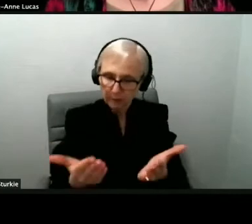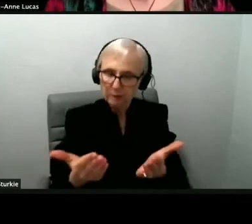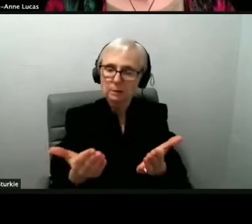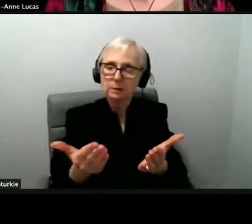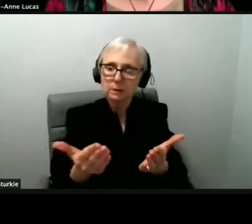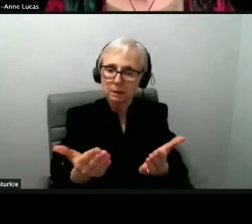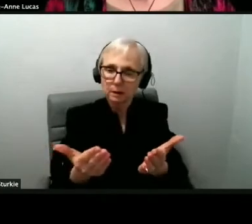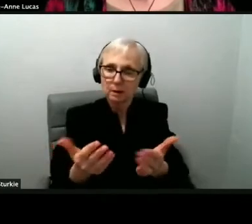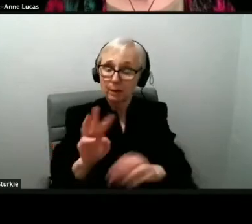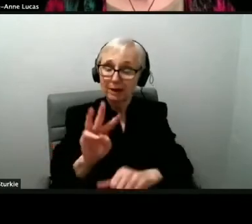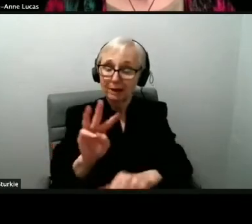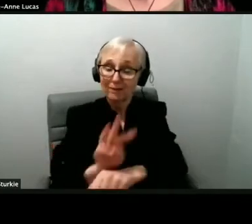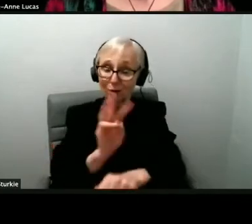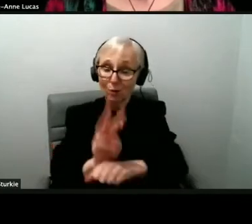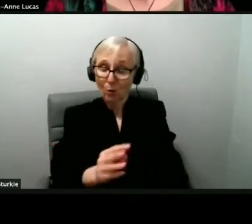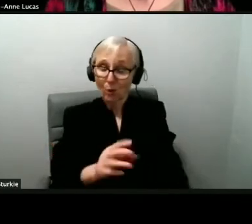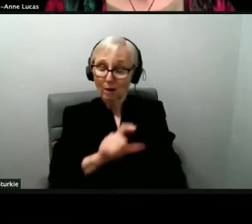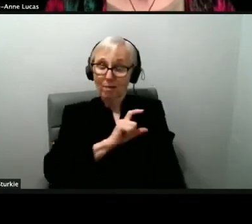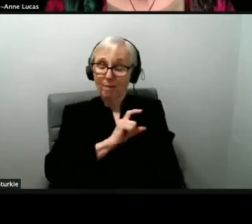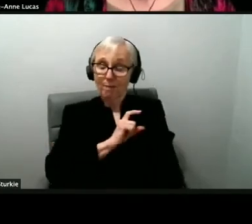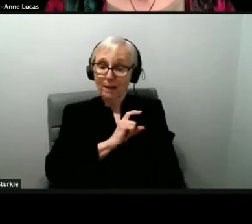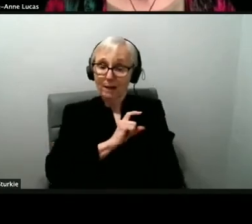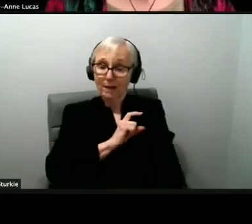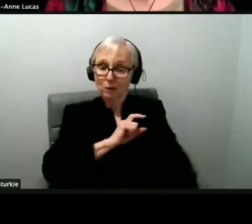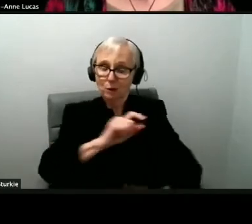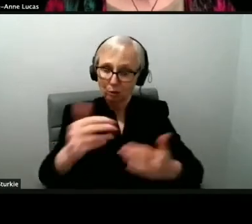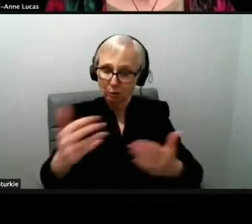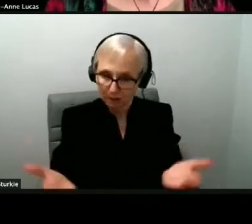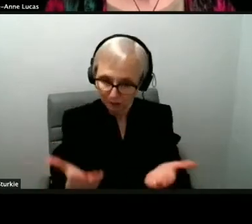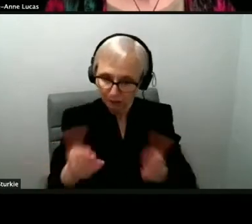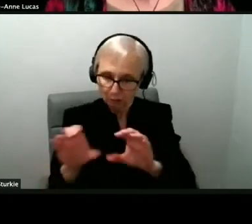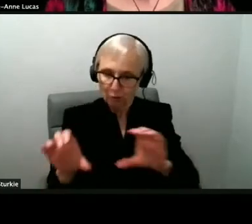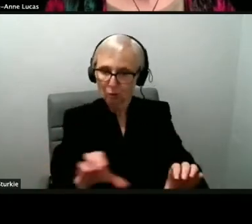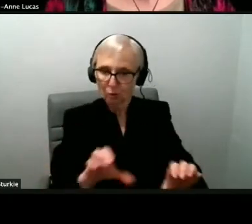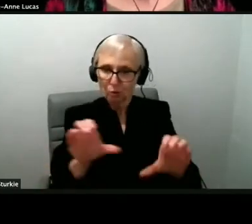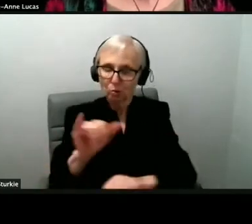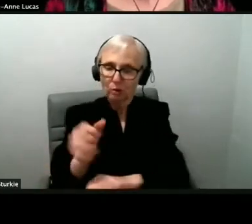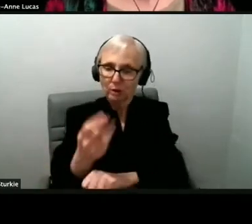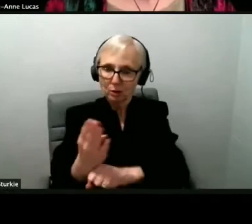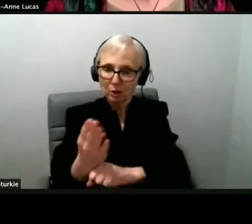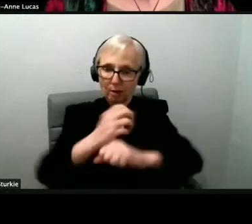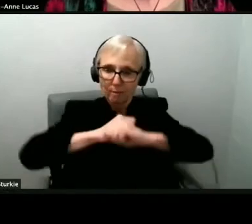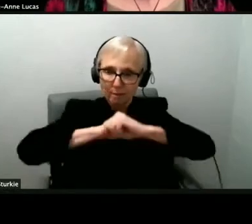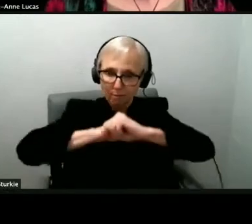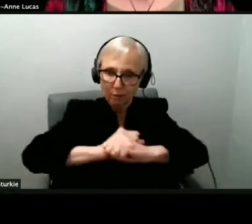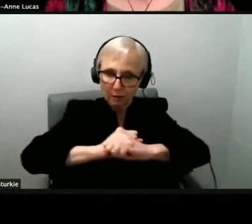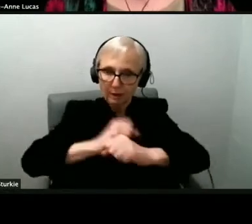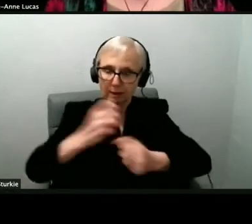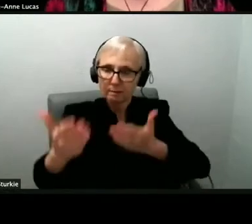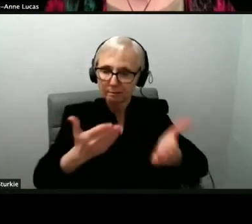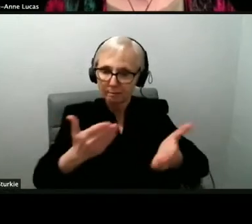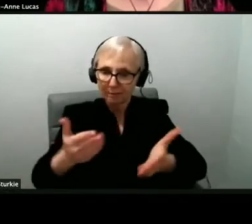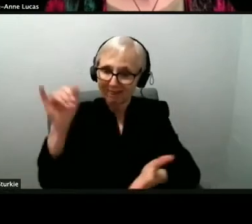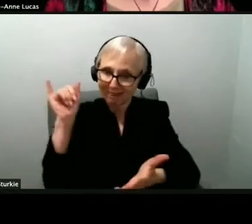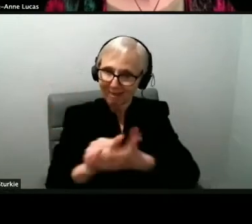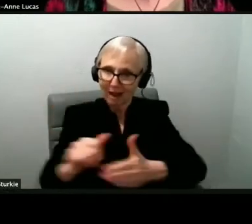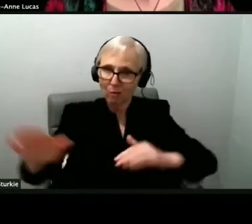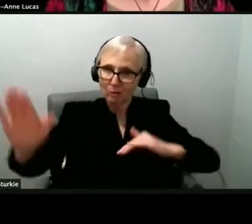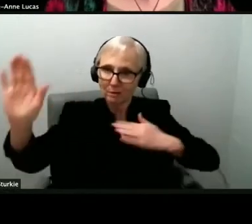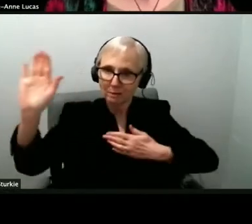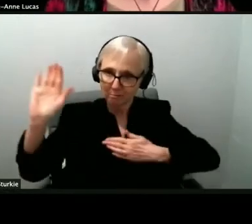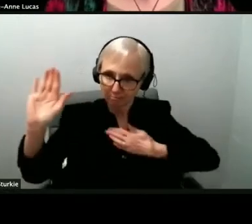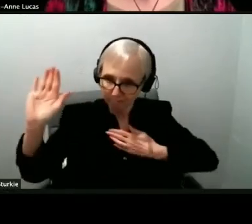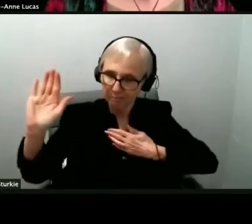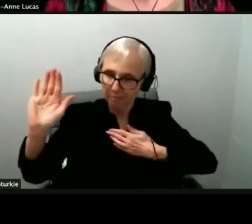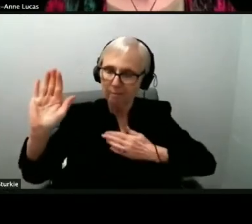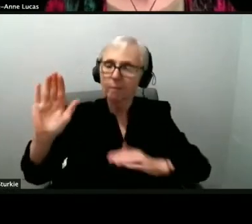going to wear the badge, you are here to do the job of protecting and serving what you have taken an oath to do. And that's how we have to